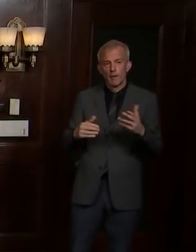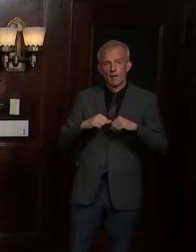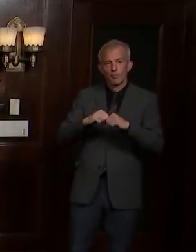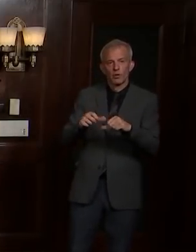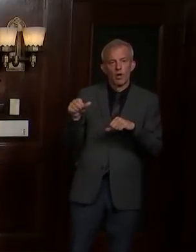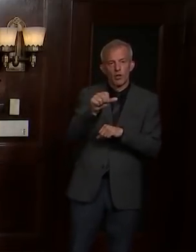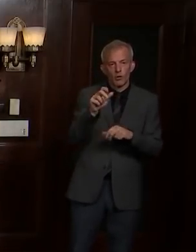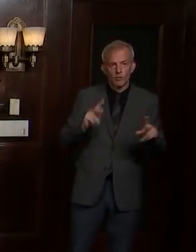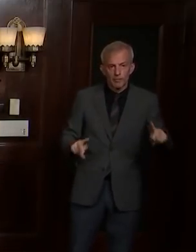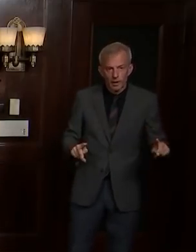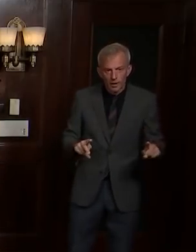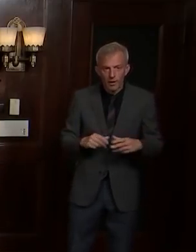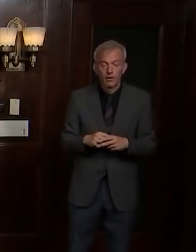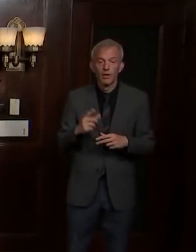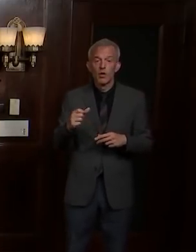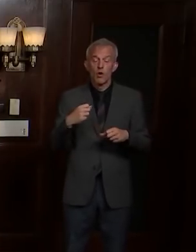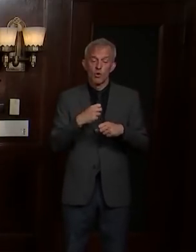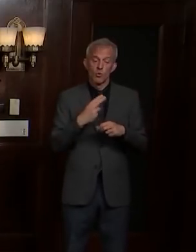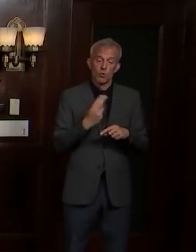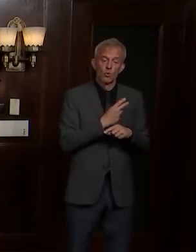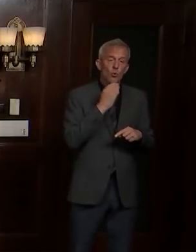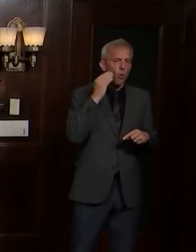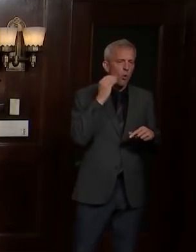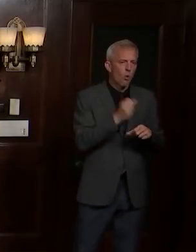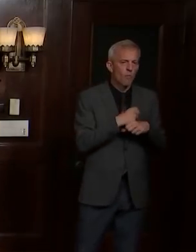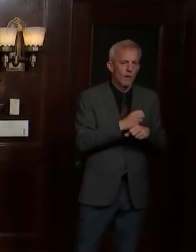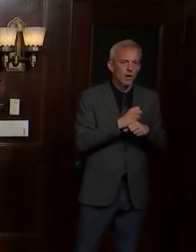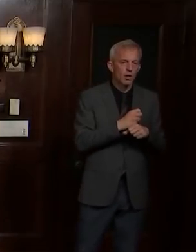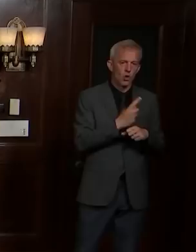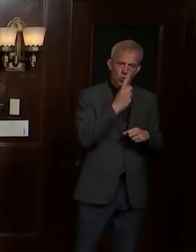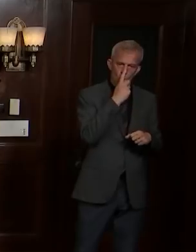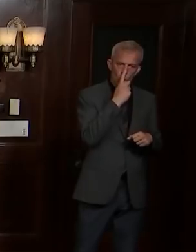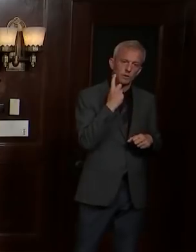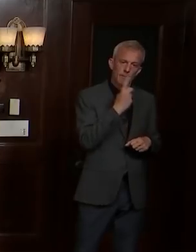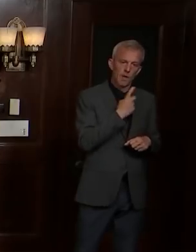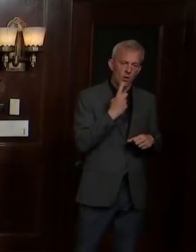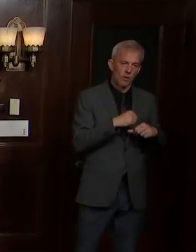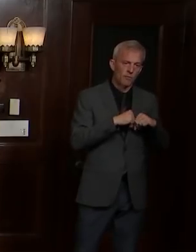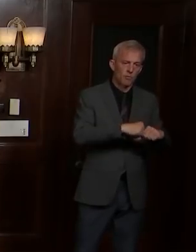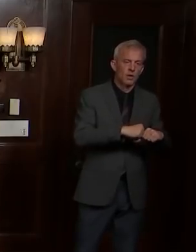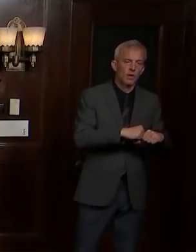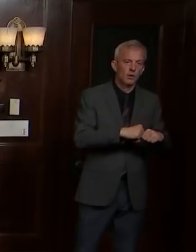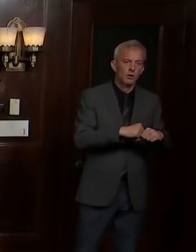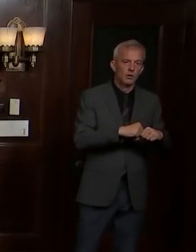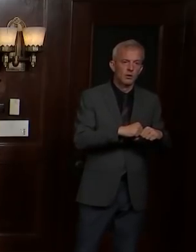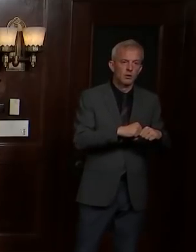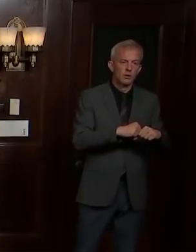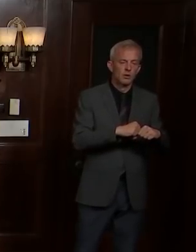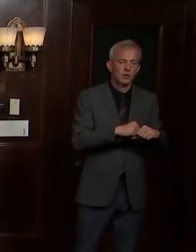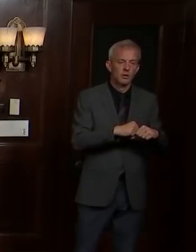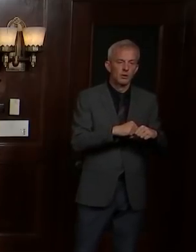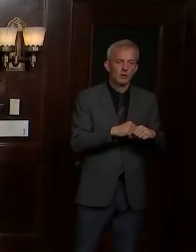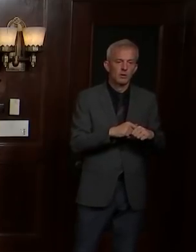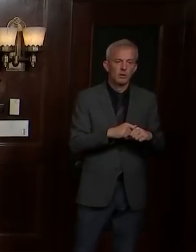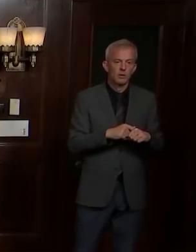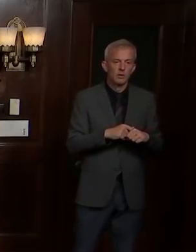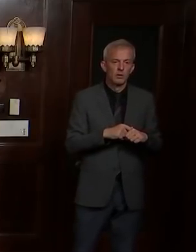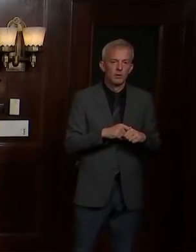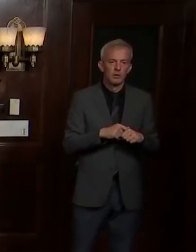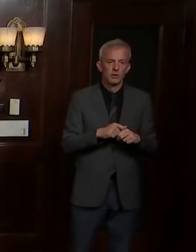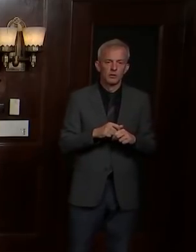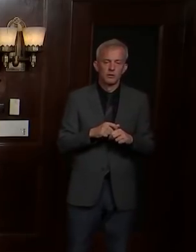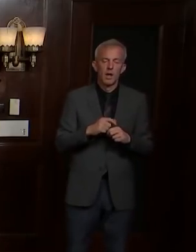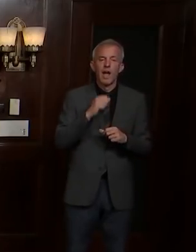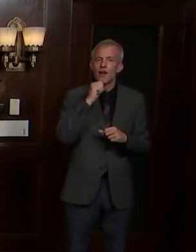homemade face protection, nose and mouth protection, and not go after the limited supply